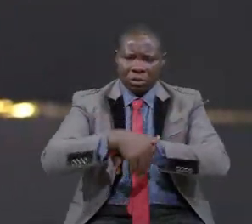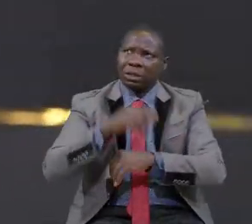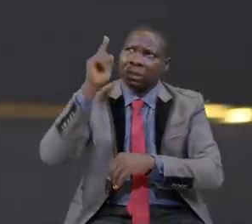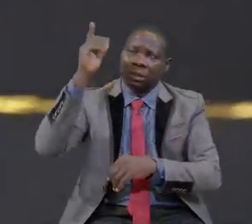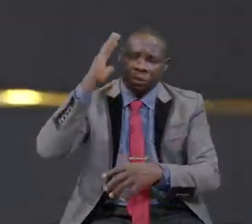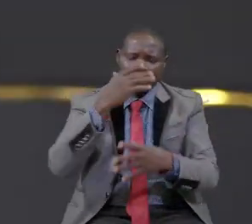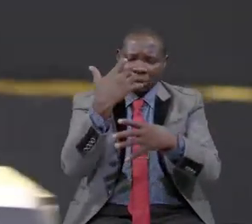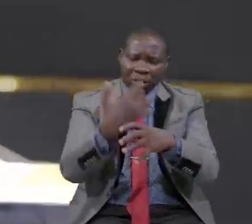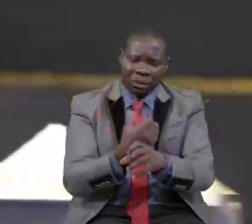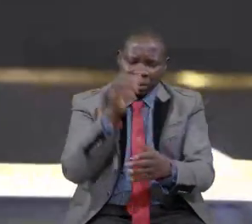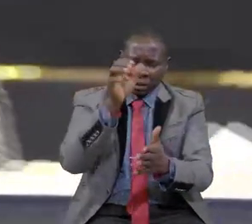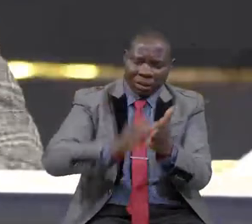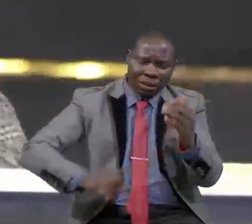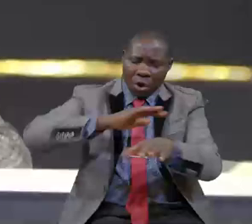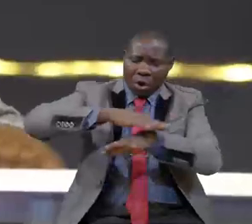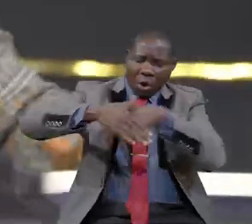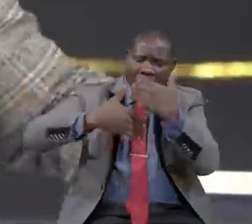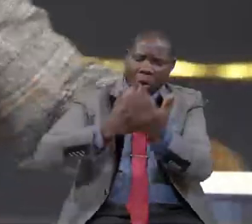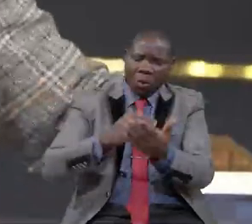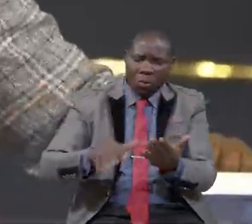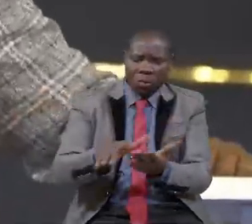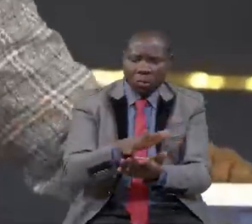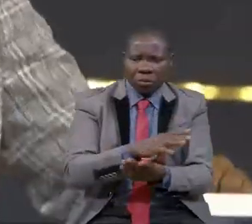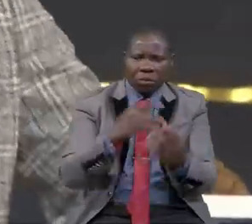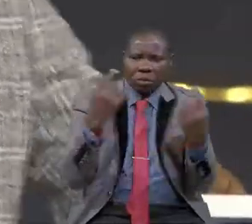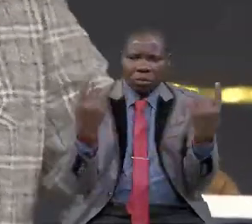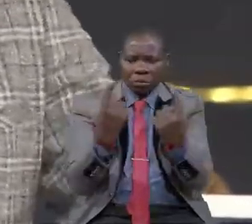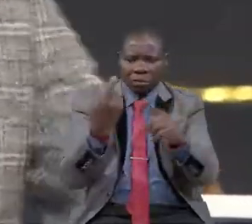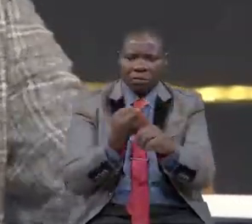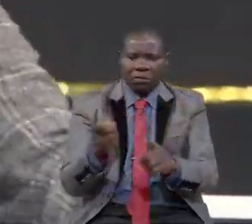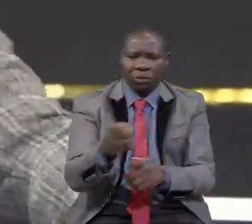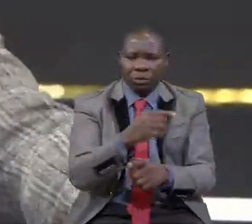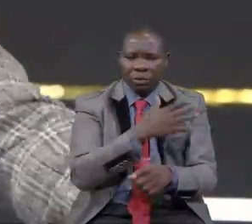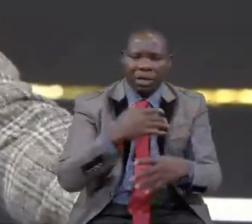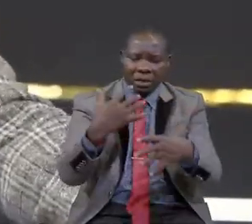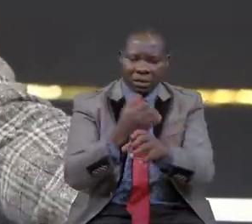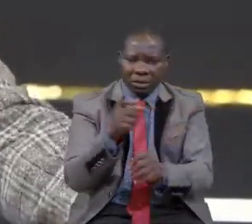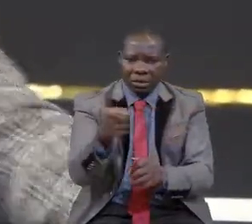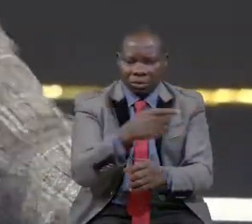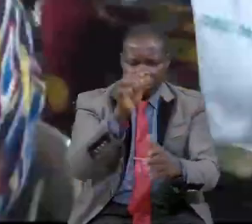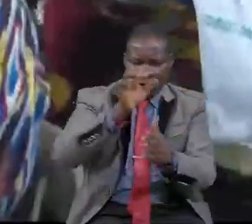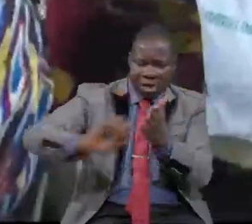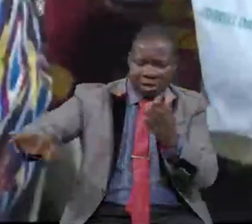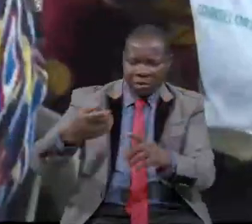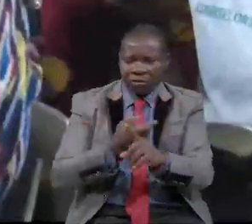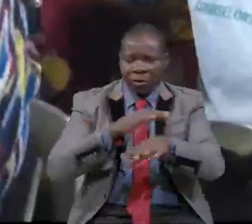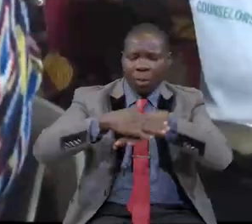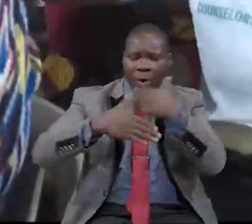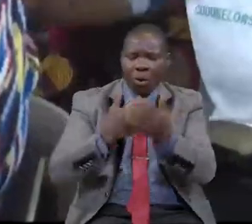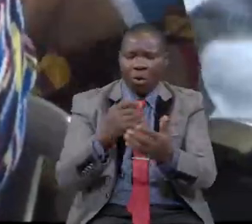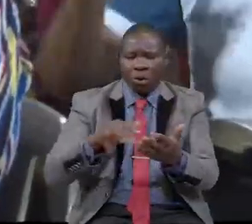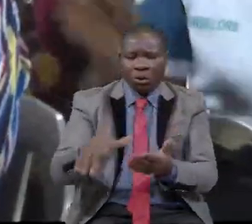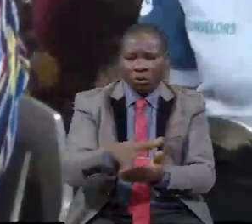from you and take you away from those iniquities. Somebody